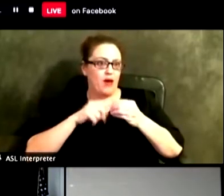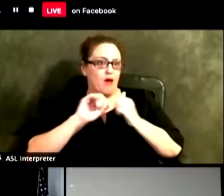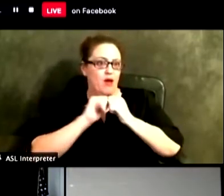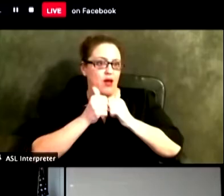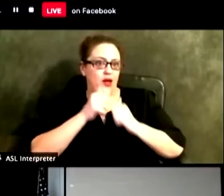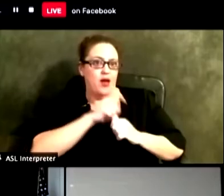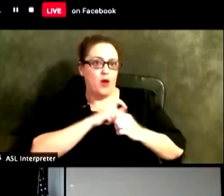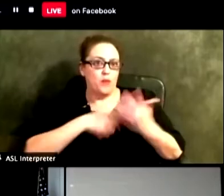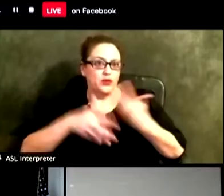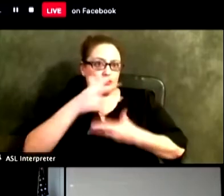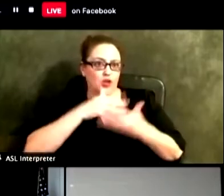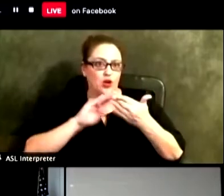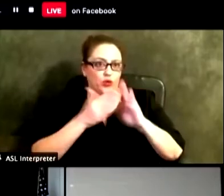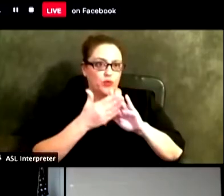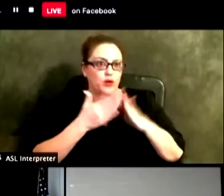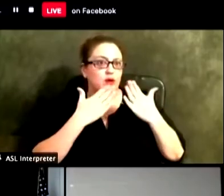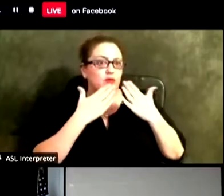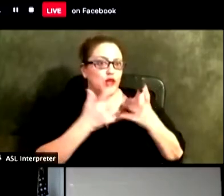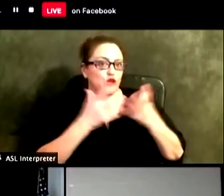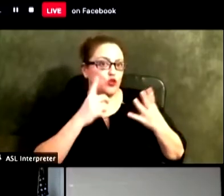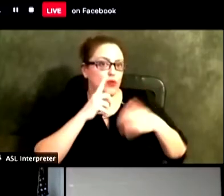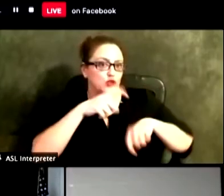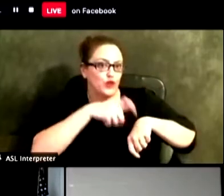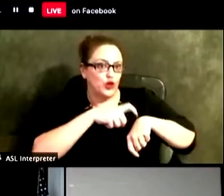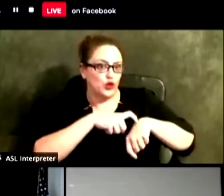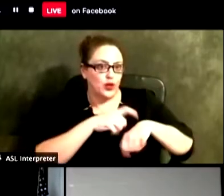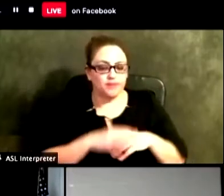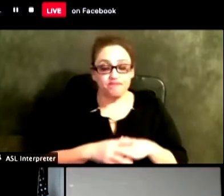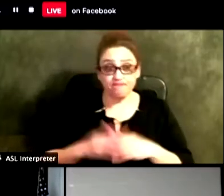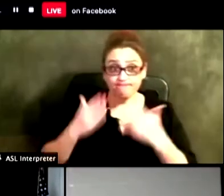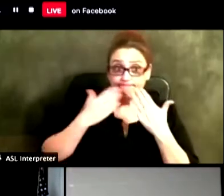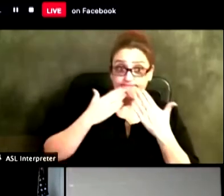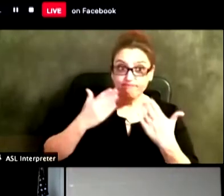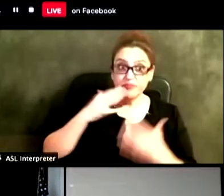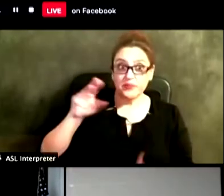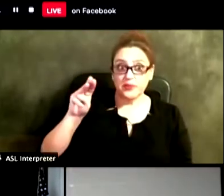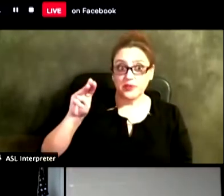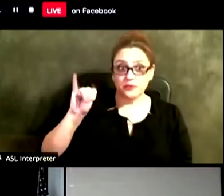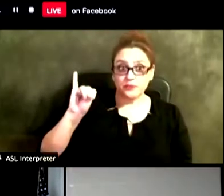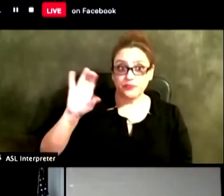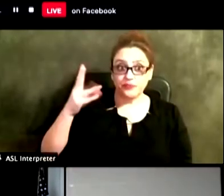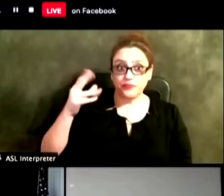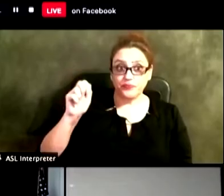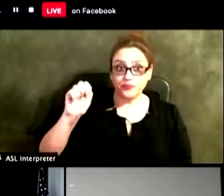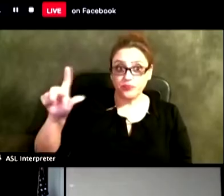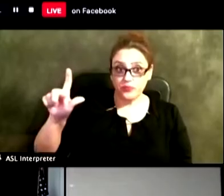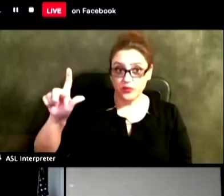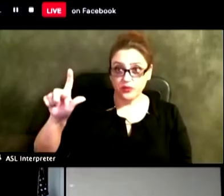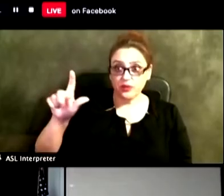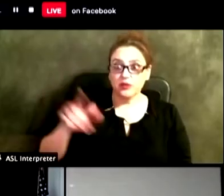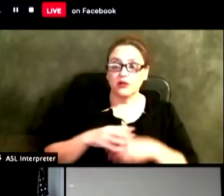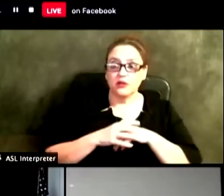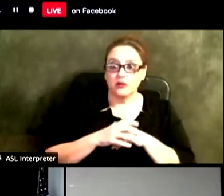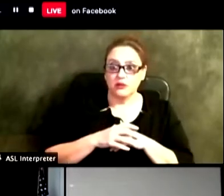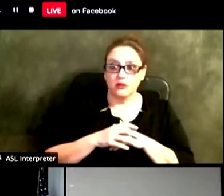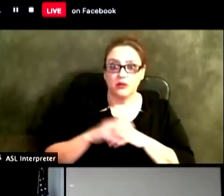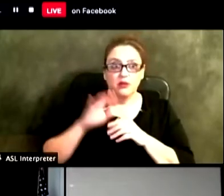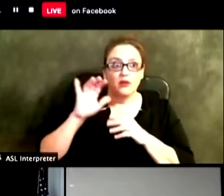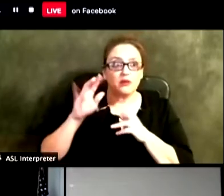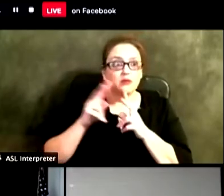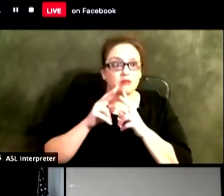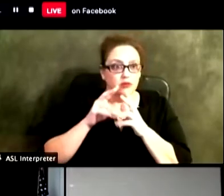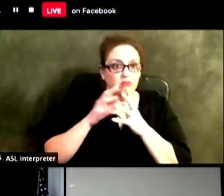recognized. That's all. Thank you so much for the time. Well, thank you, Michael. I mean, what a thorough amount of comments that you